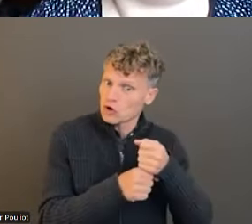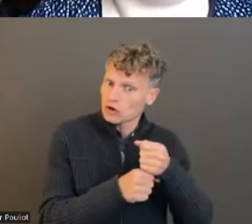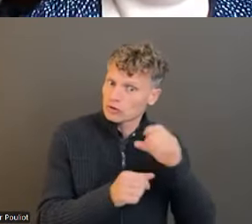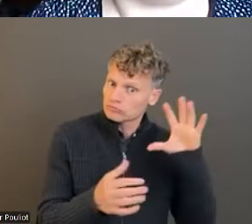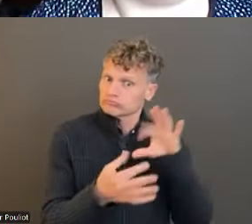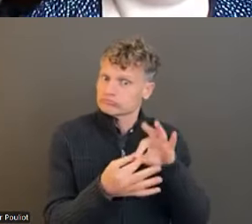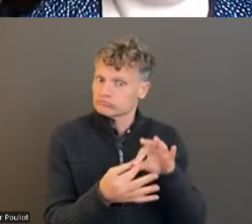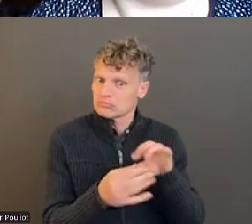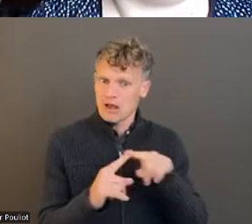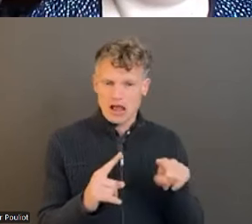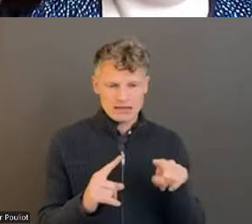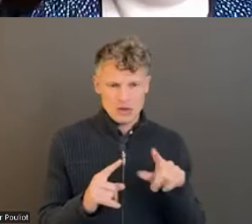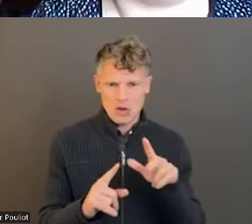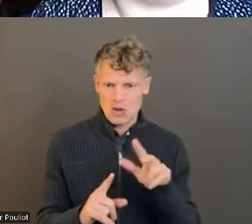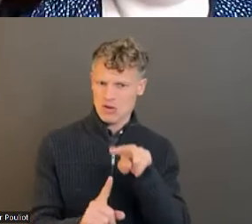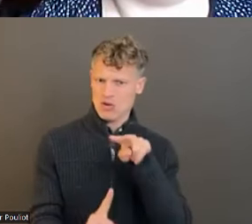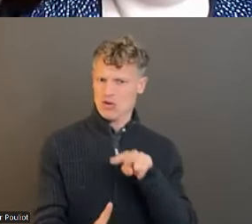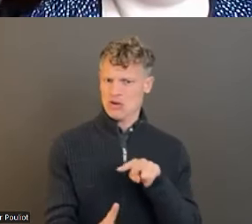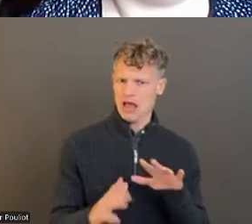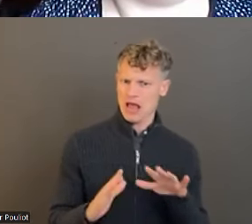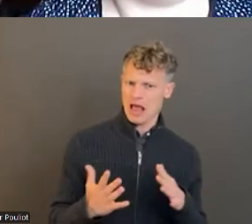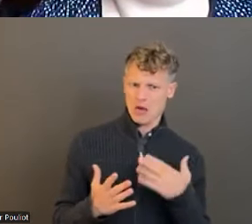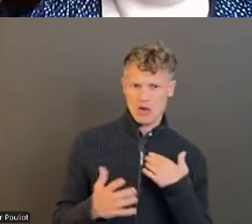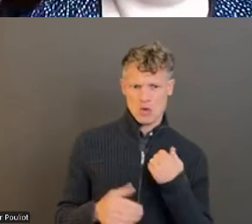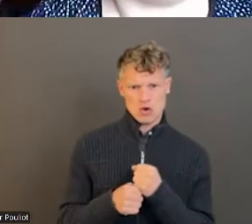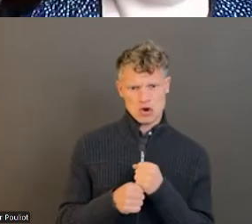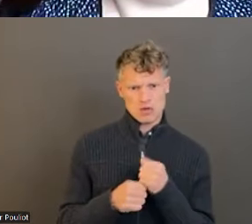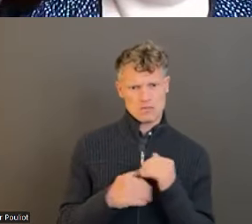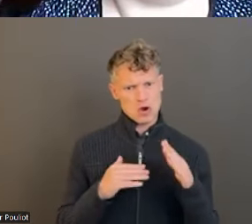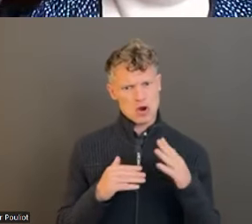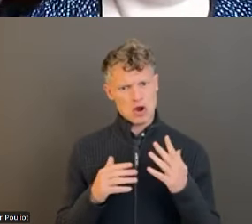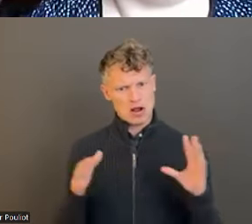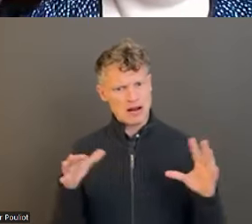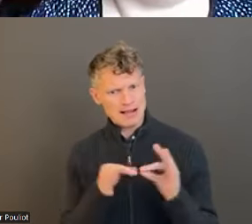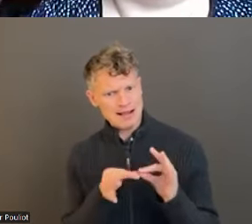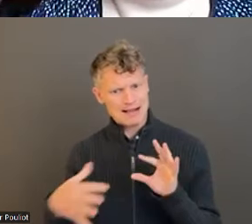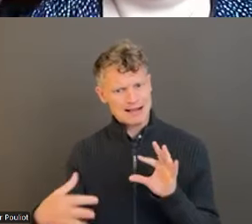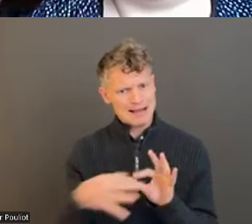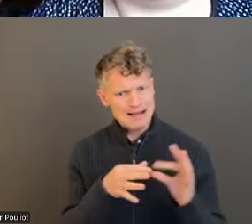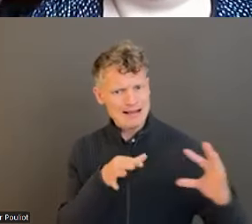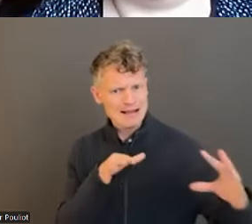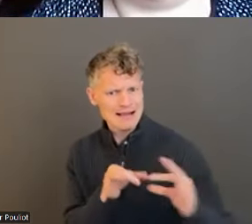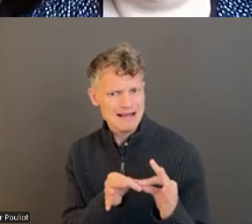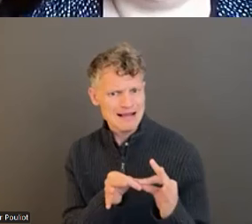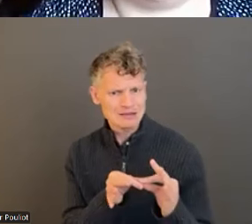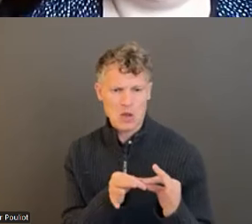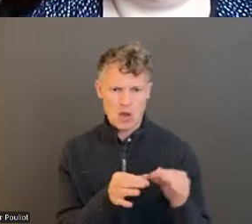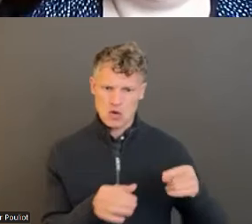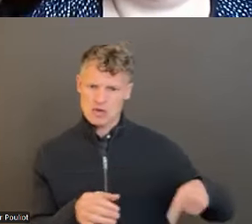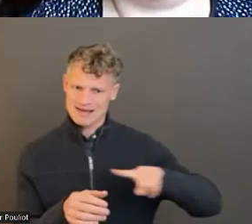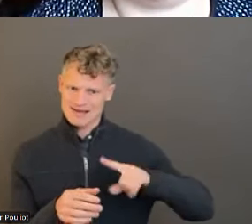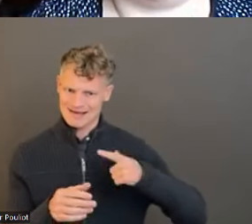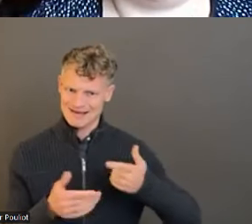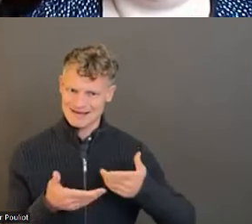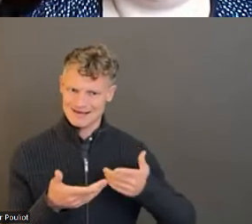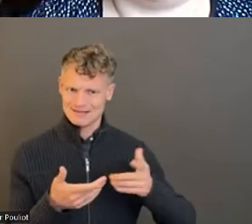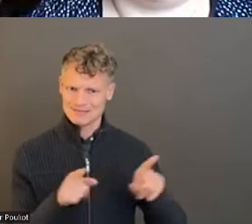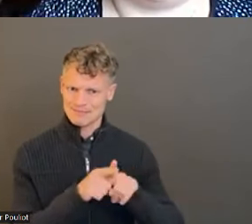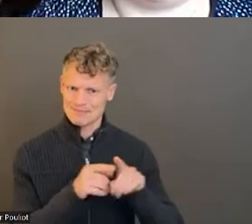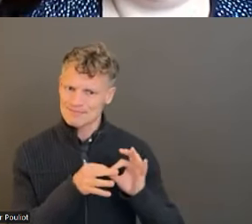to build on these collaborations, get to common goals that can be approached in terms